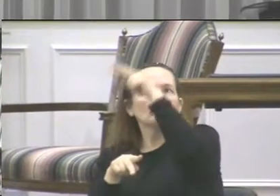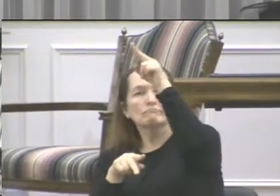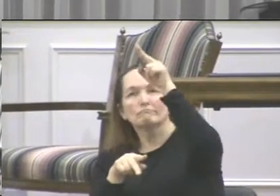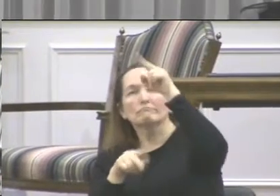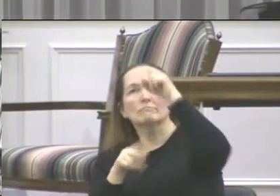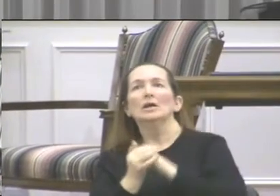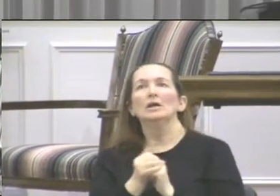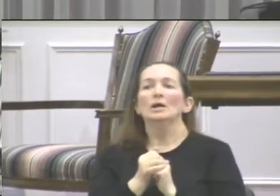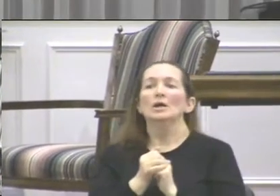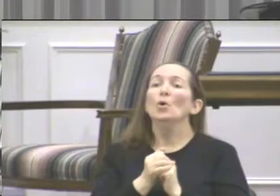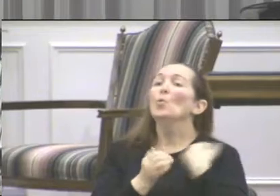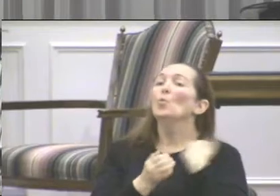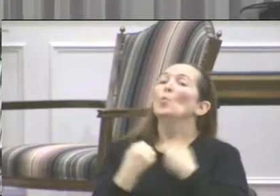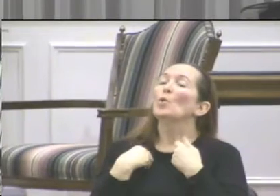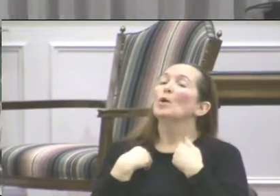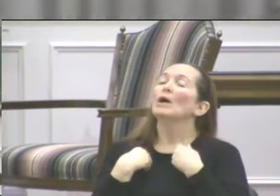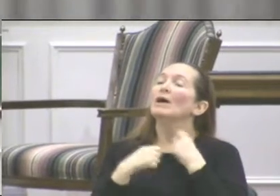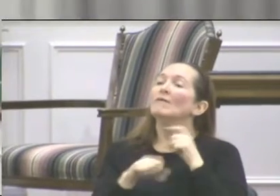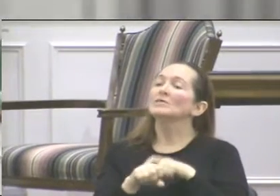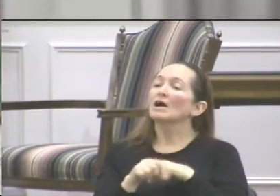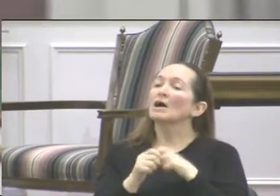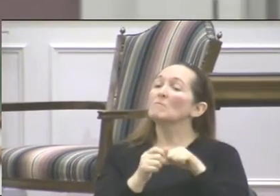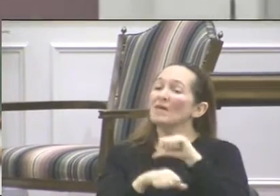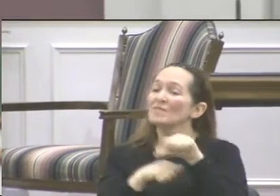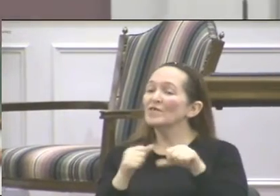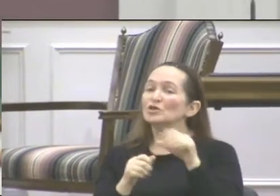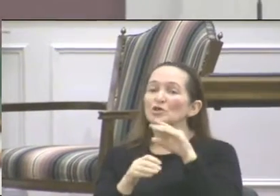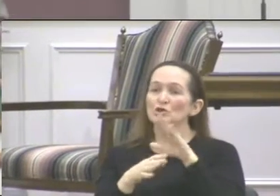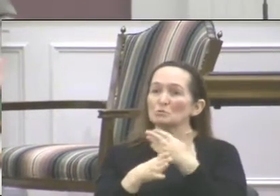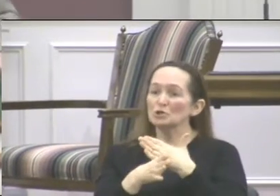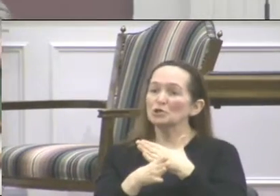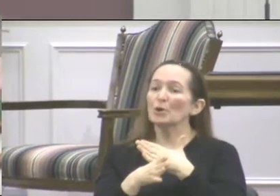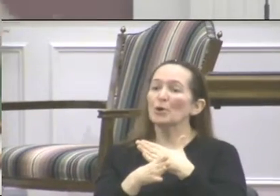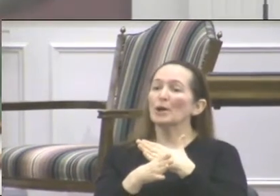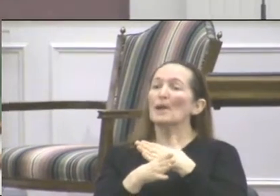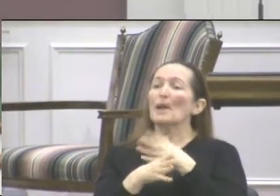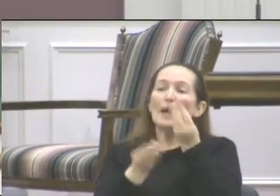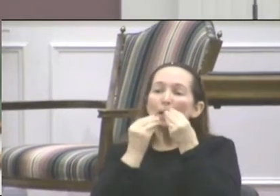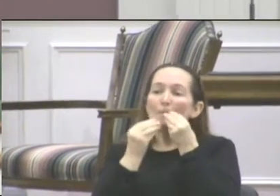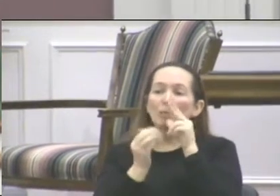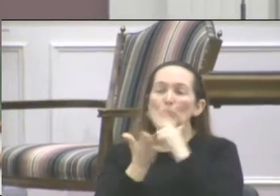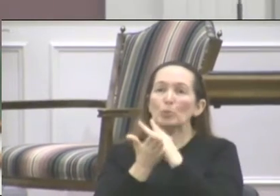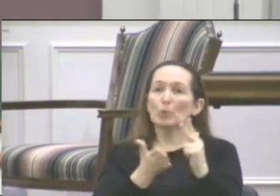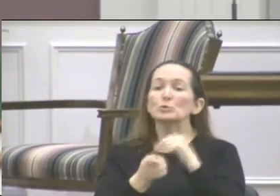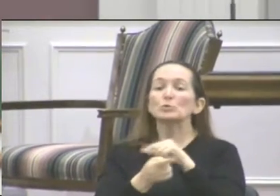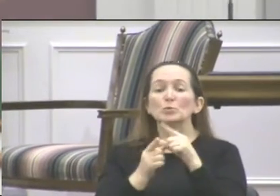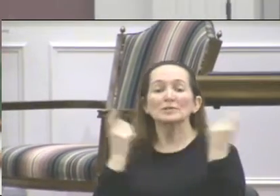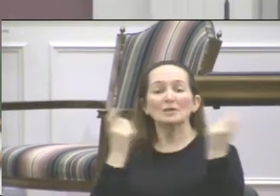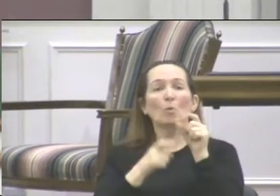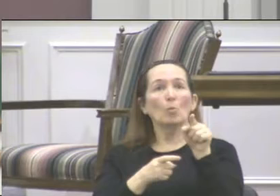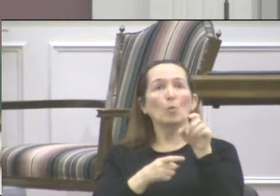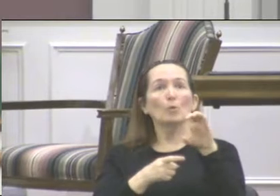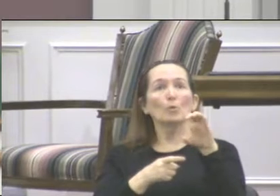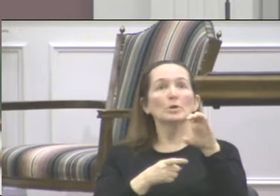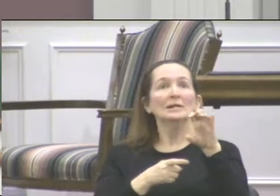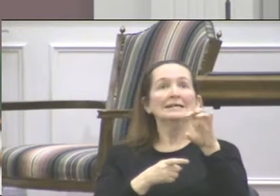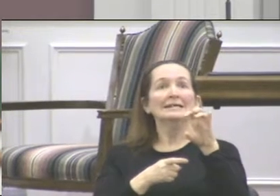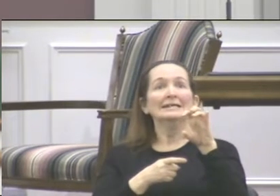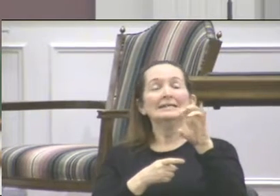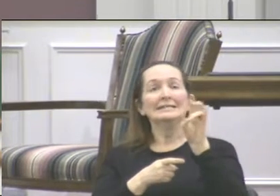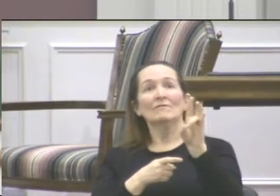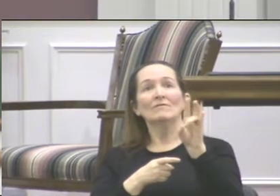We will have a time of fellowship and sharing in a meal in 3 weeks when we celebrate our